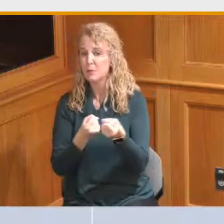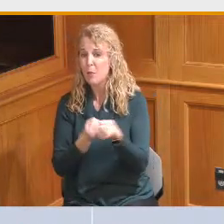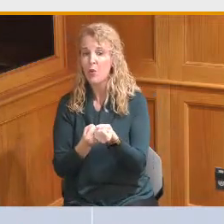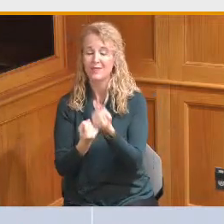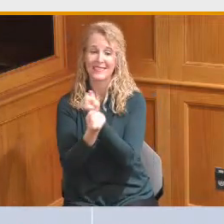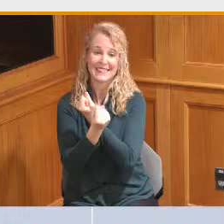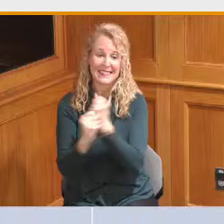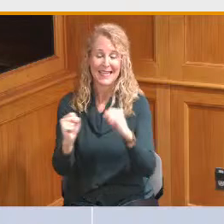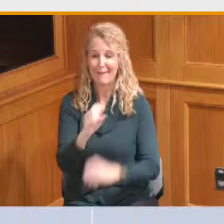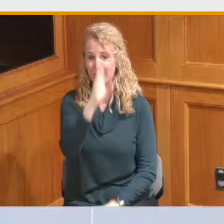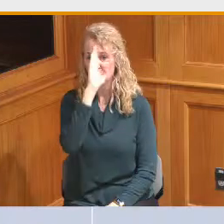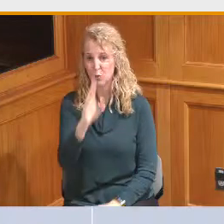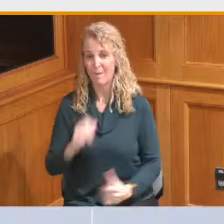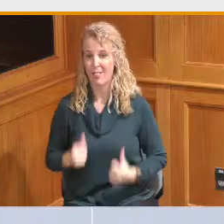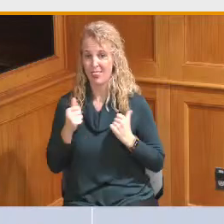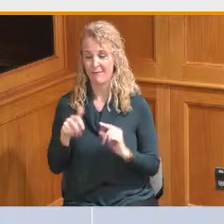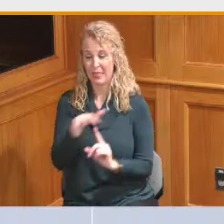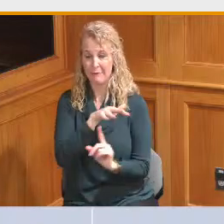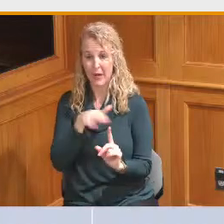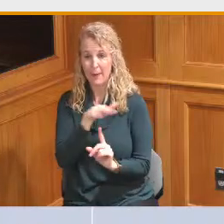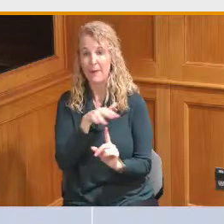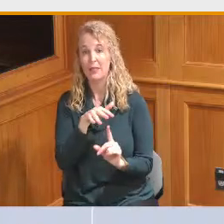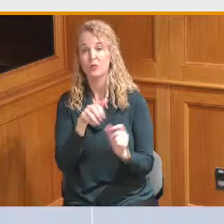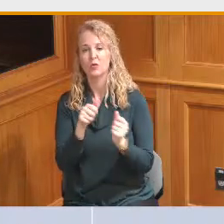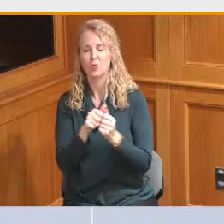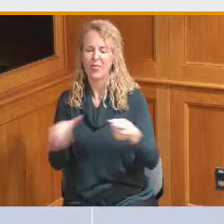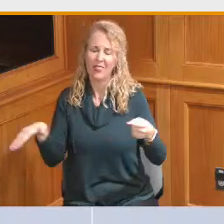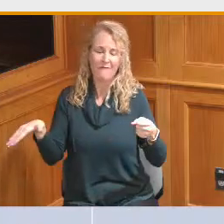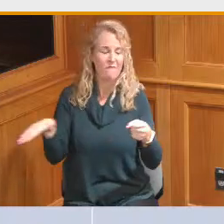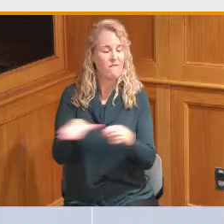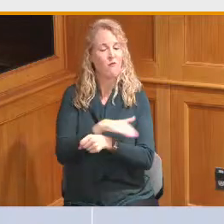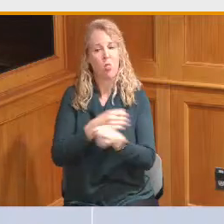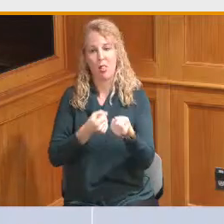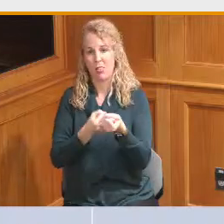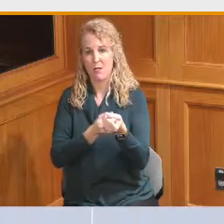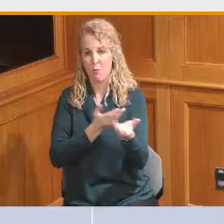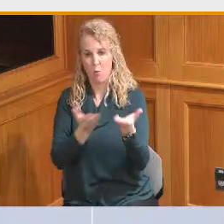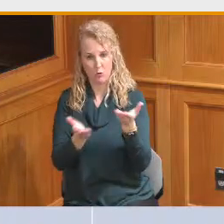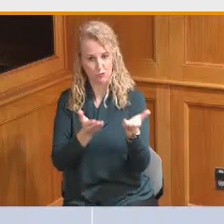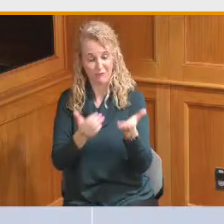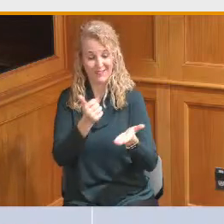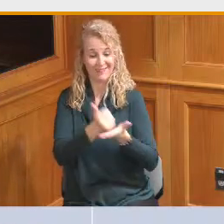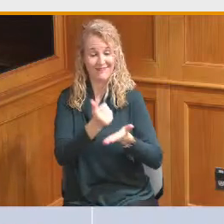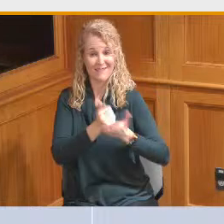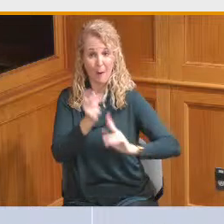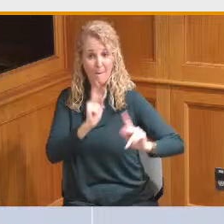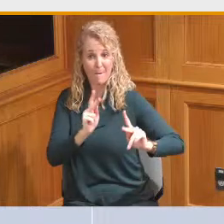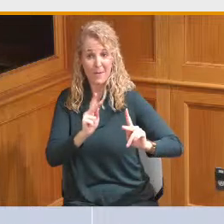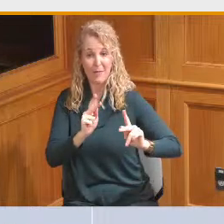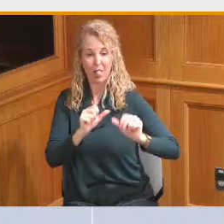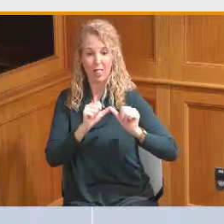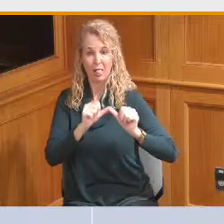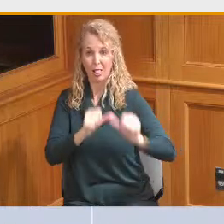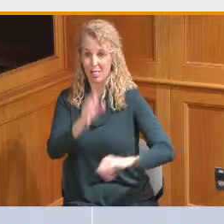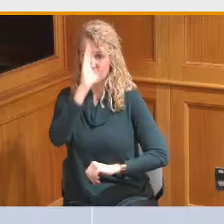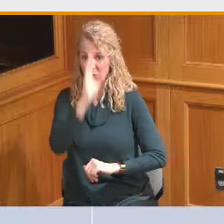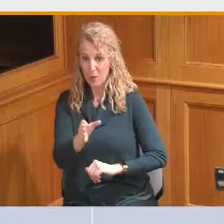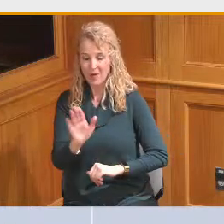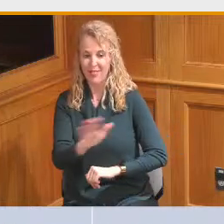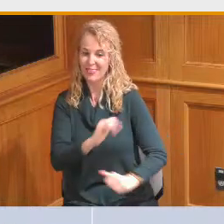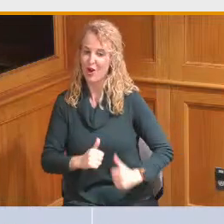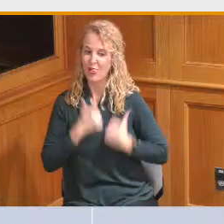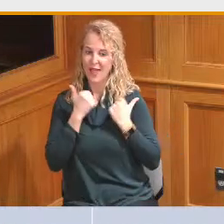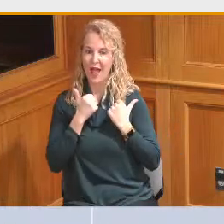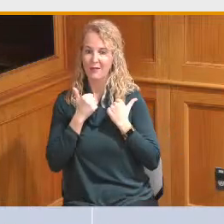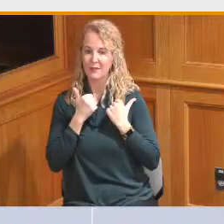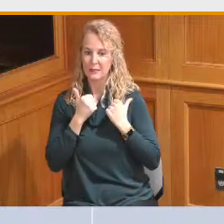sober living environments, as well as comprehensive support services that help individuals maintain sobriety and rebuild their lives